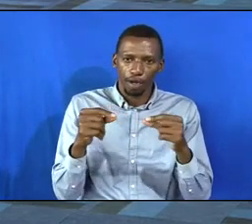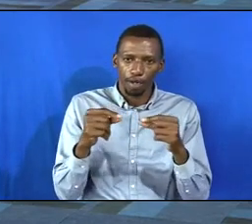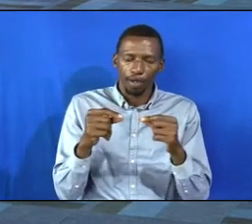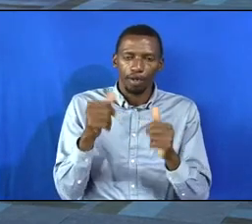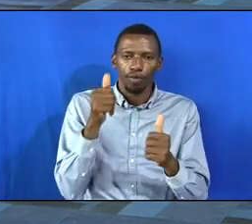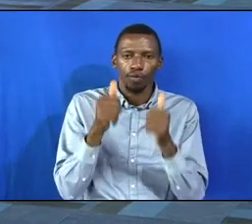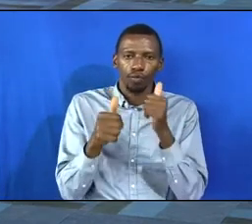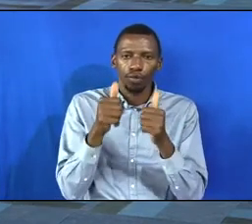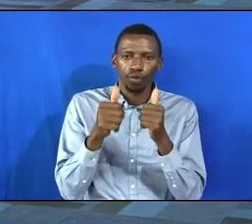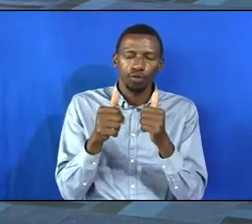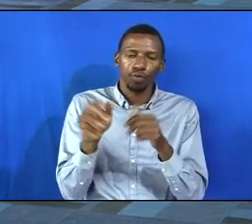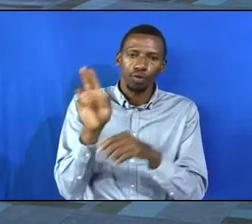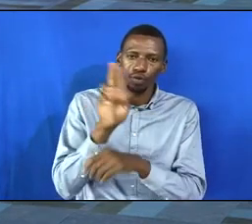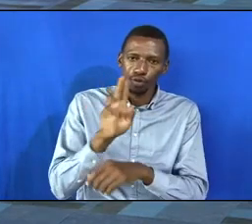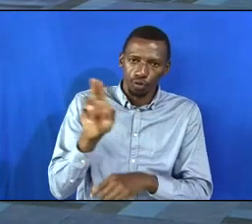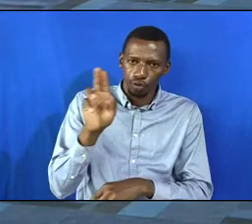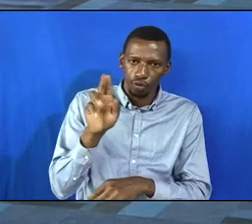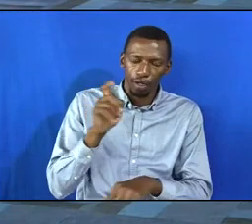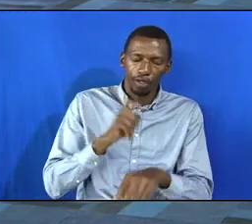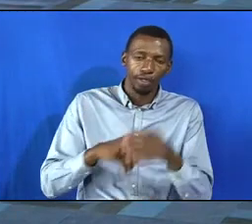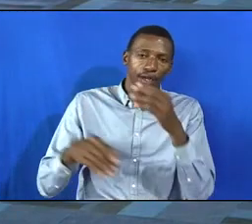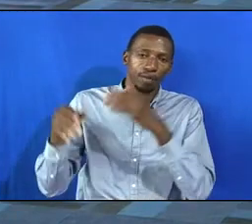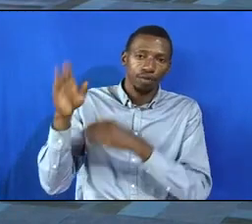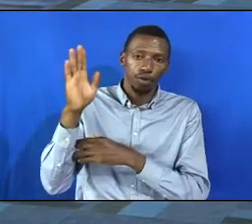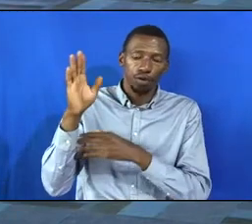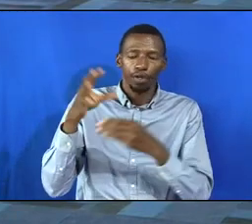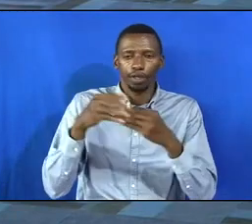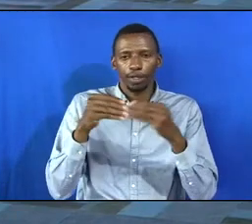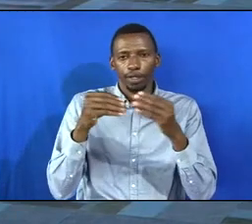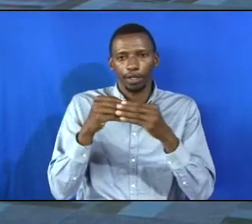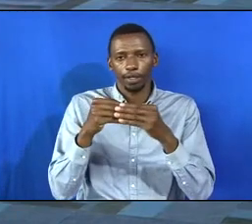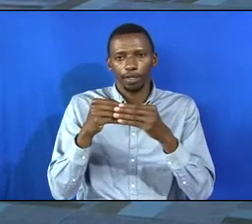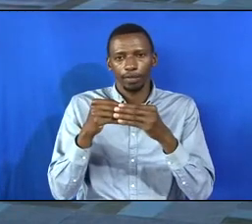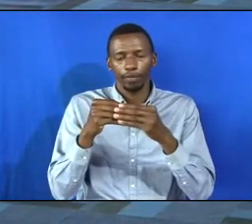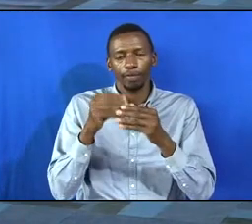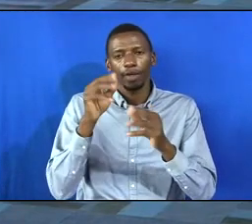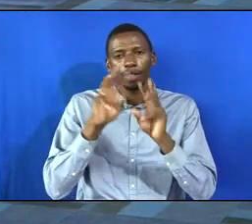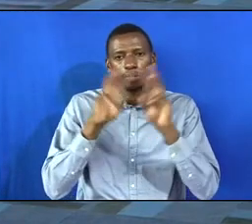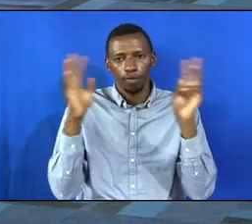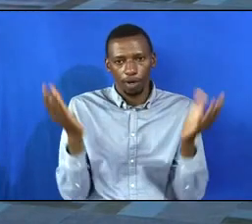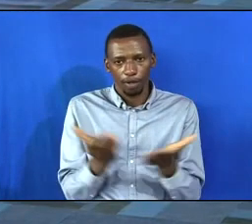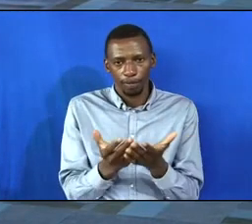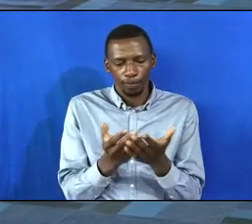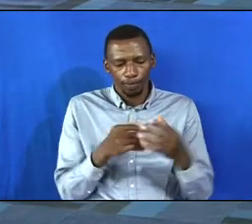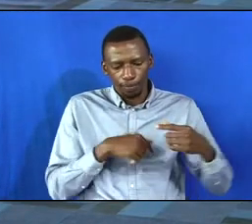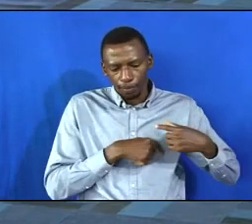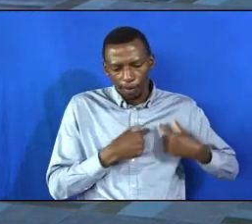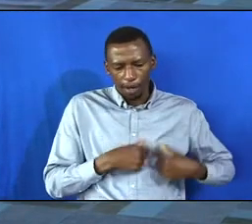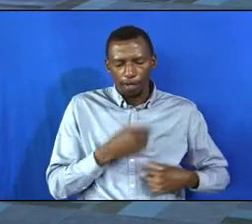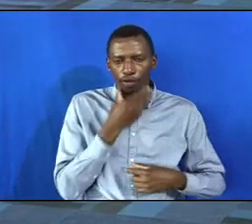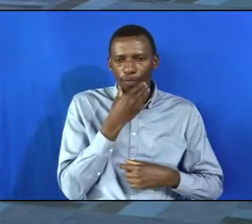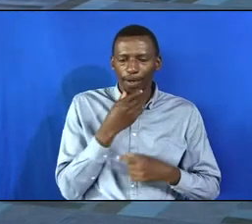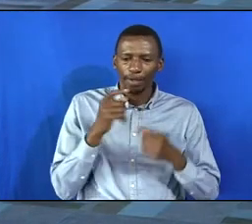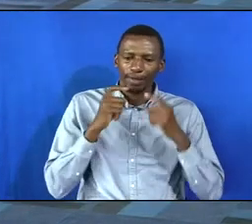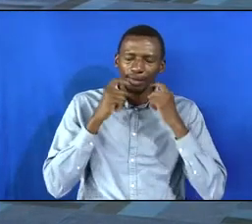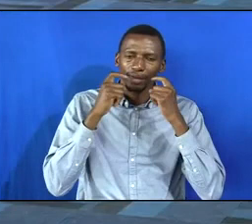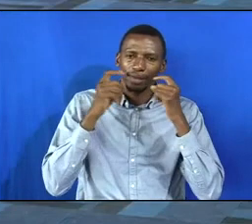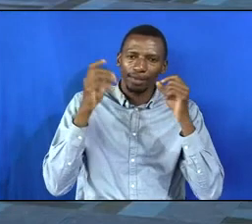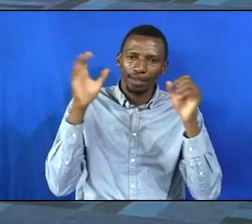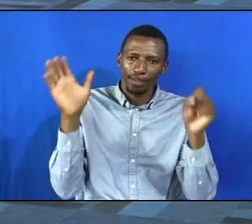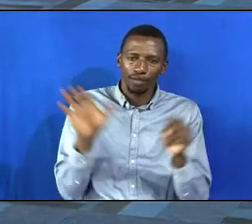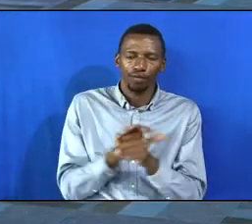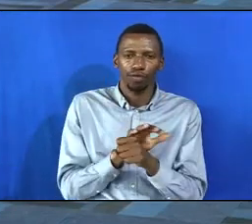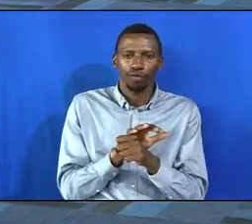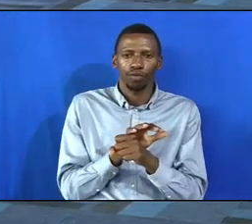world. In other words, the heart of man is so wicked. We are so evil, we are so captured